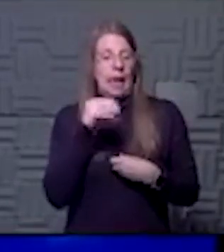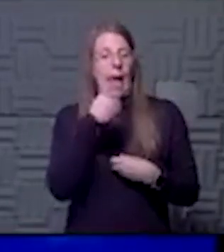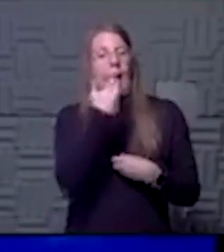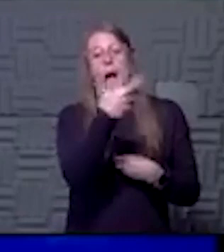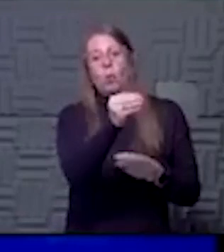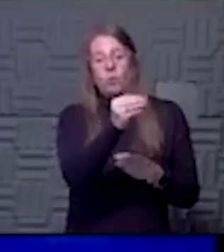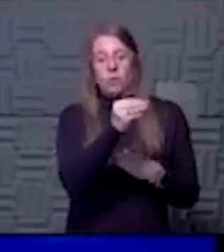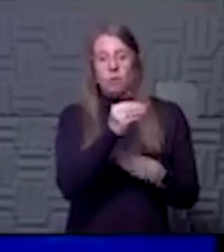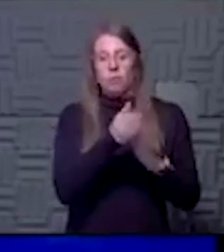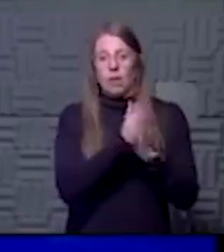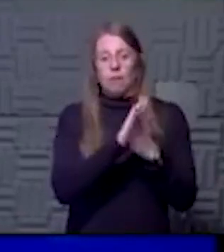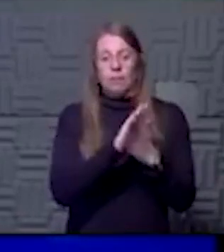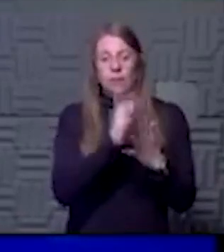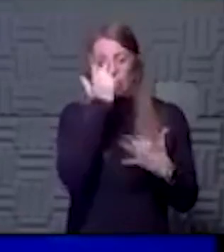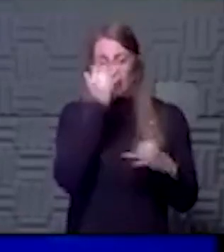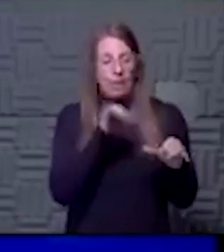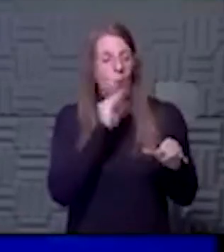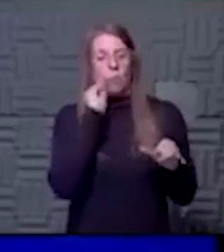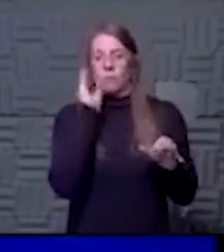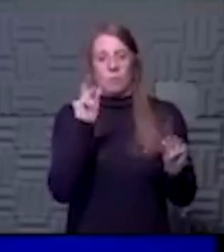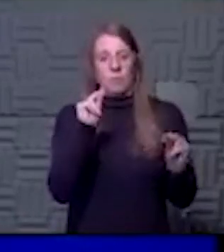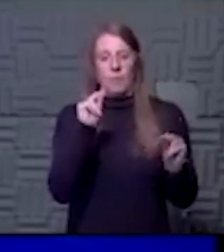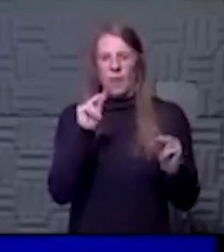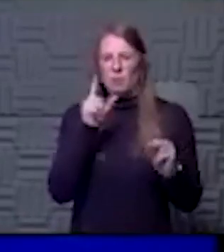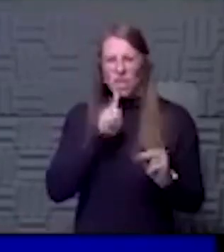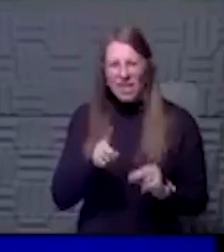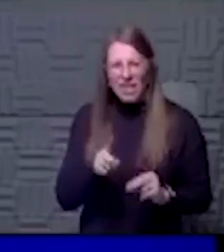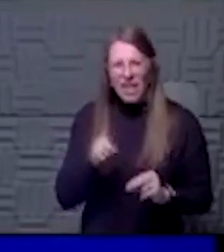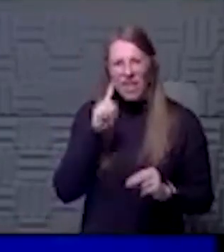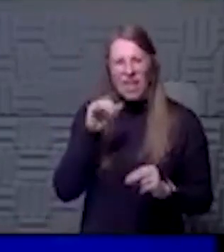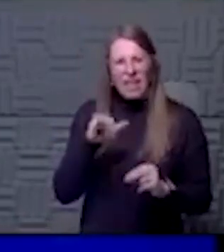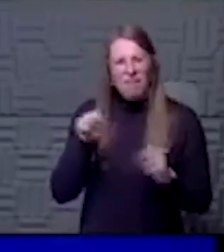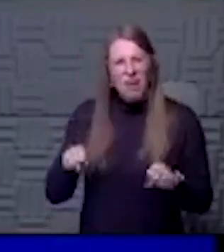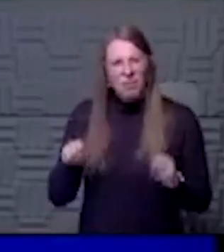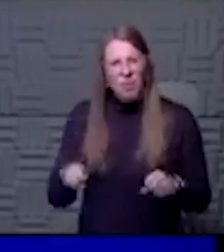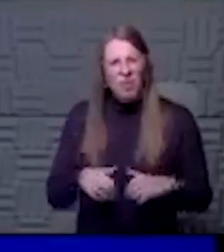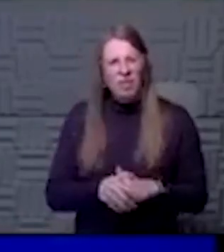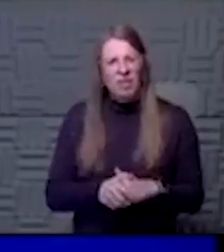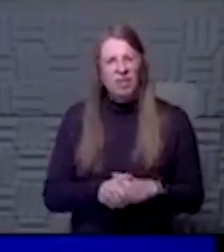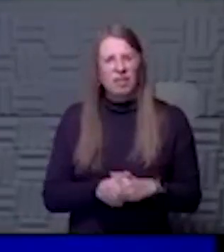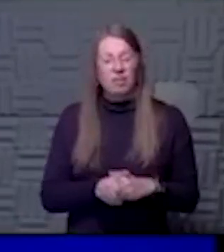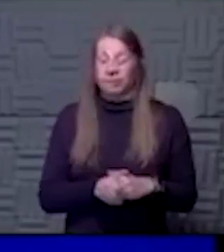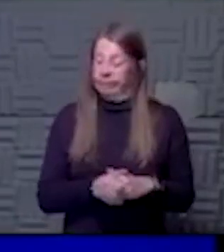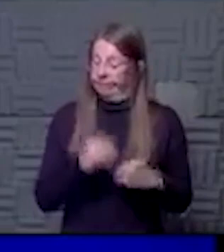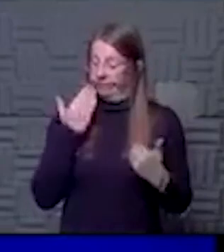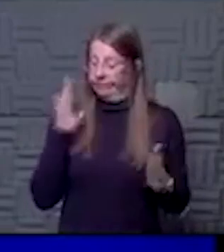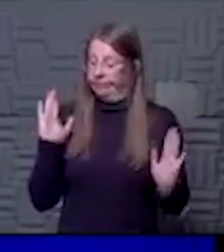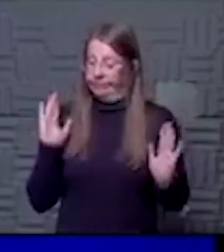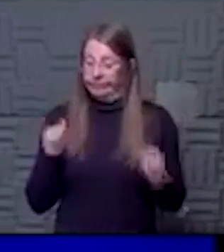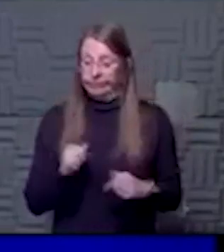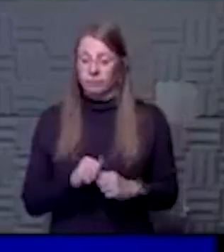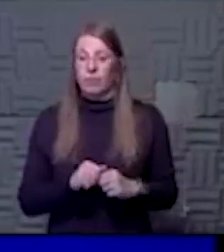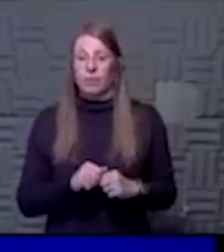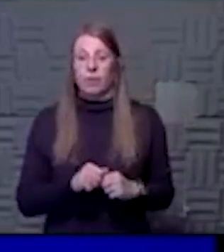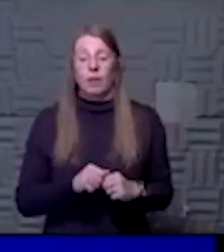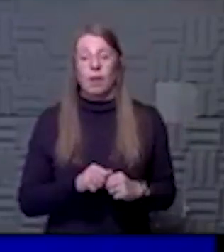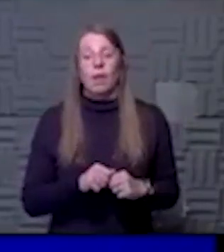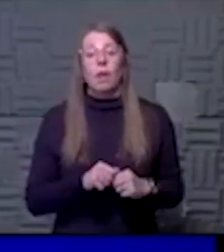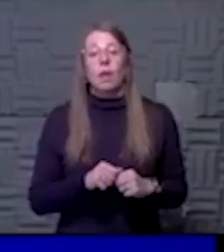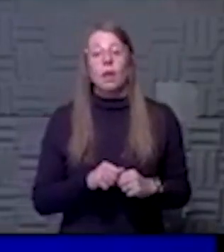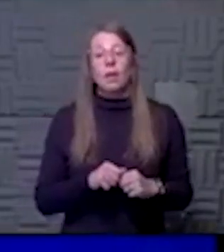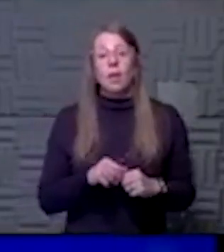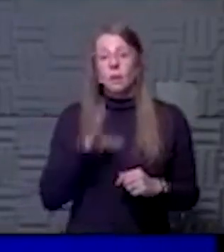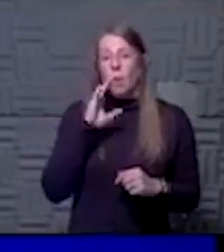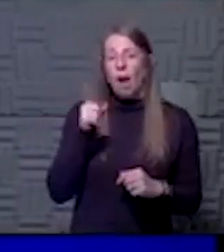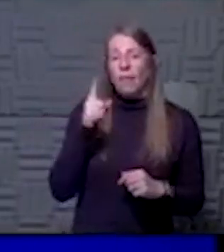get sick. Well, really? Right. Does anybody think that that's really possible? Yeah. I don't know. I'm a little stunned on that. We know, I